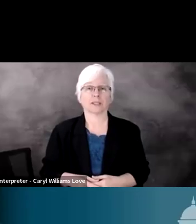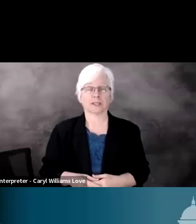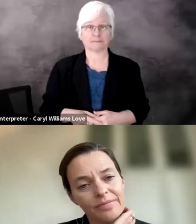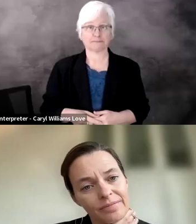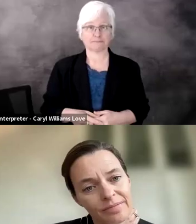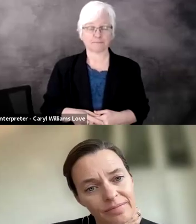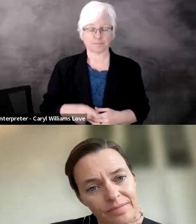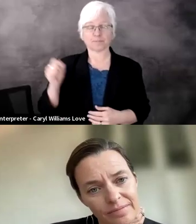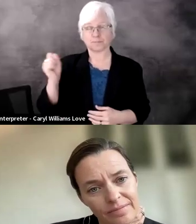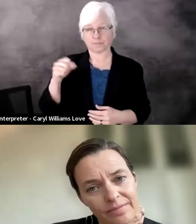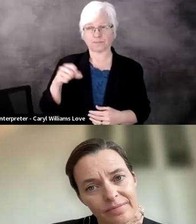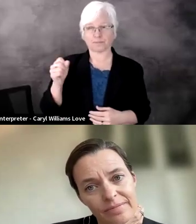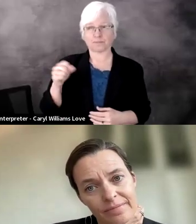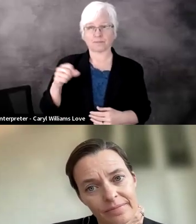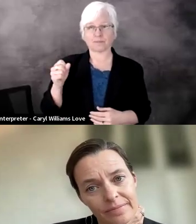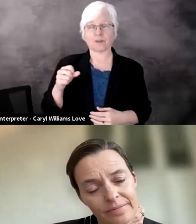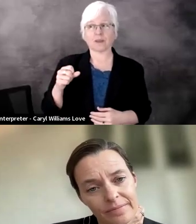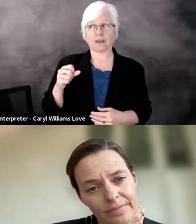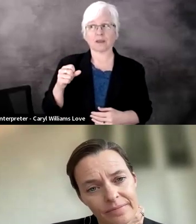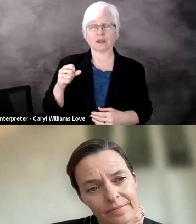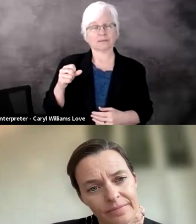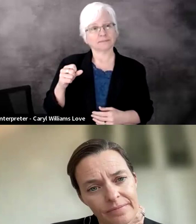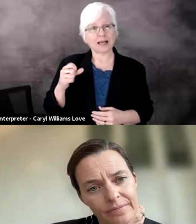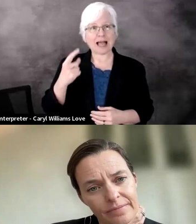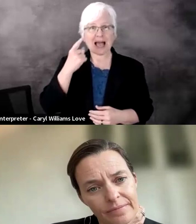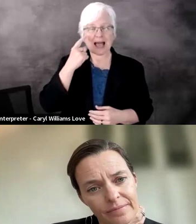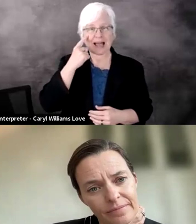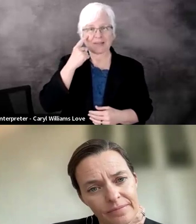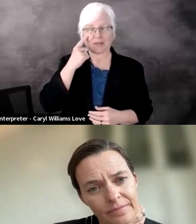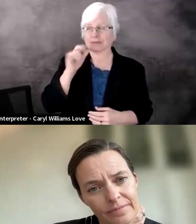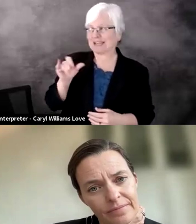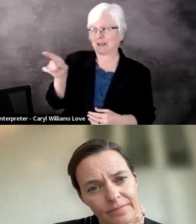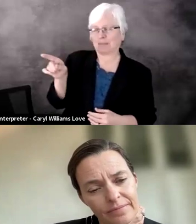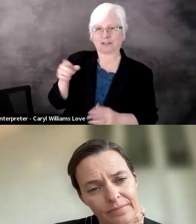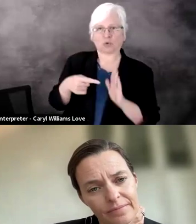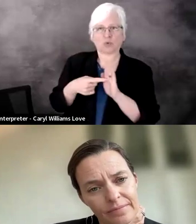Yeah, I just think it's important for, and as Rep. Davis said earlier,